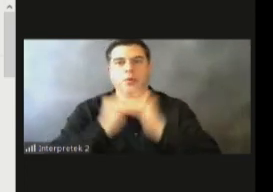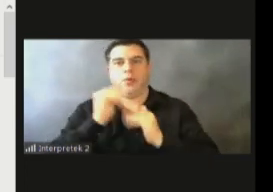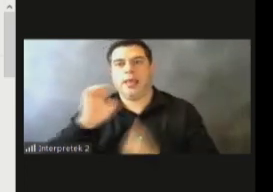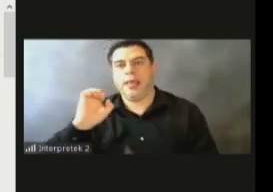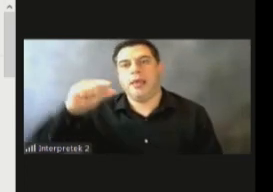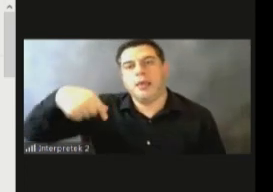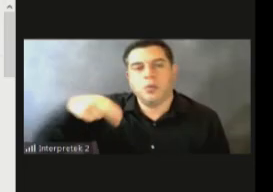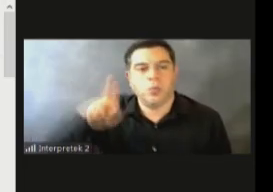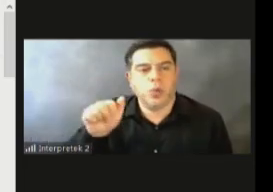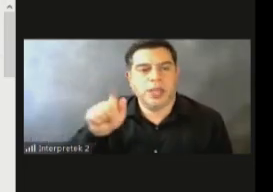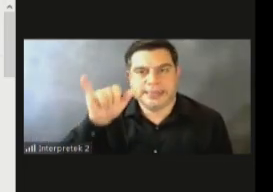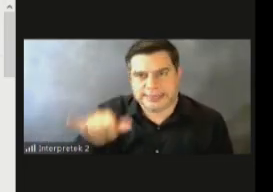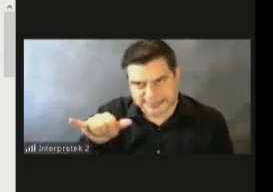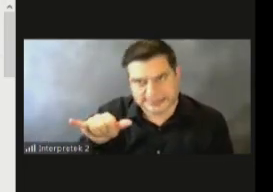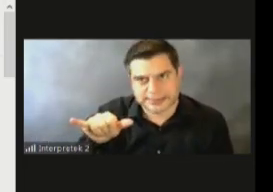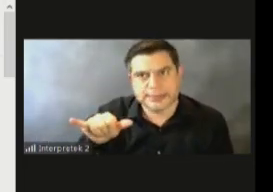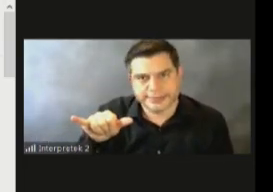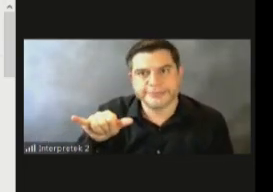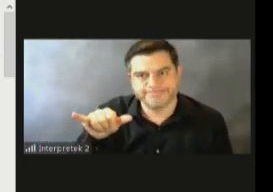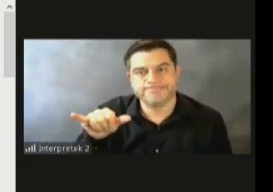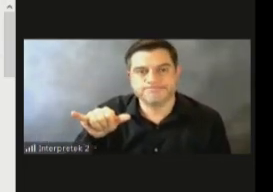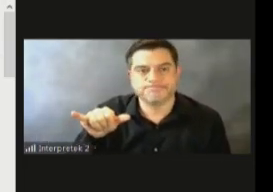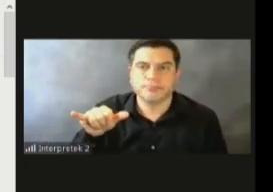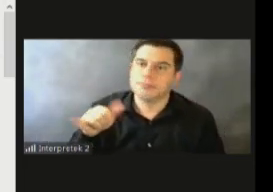that level. So next slide.